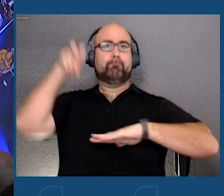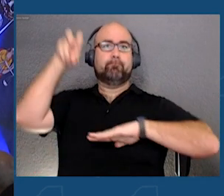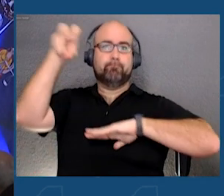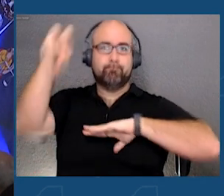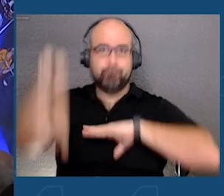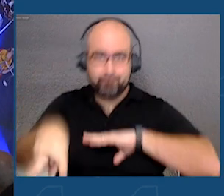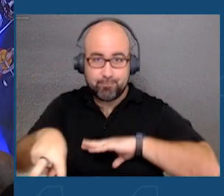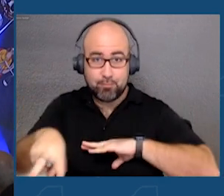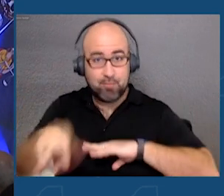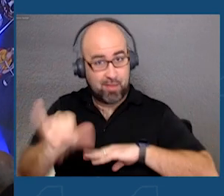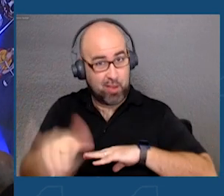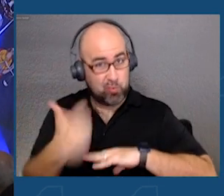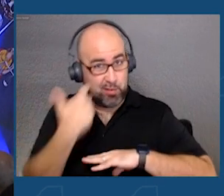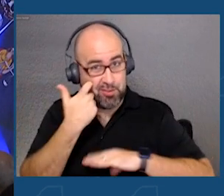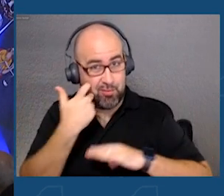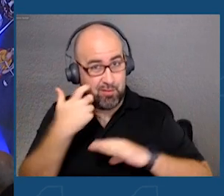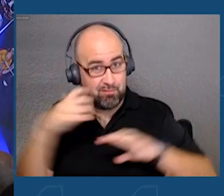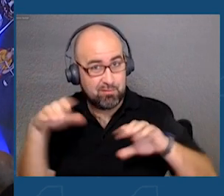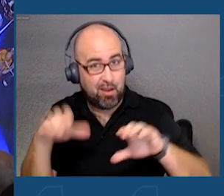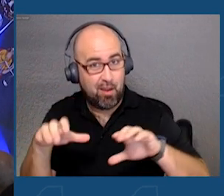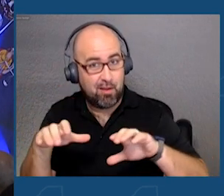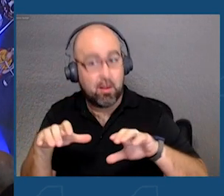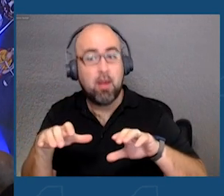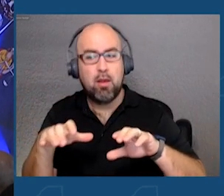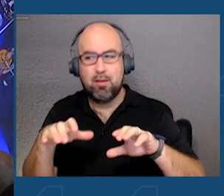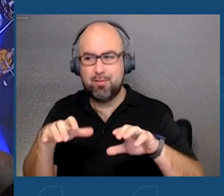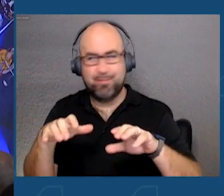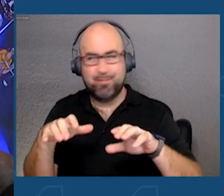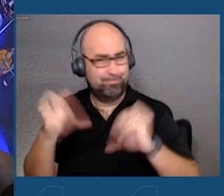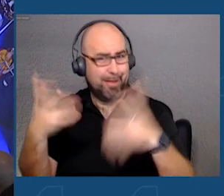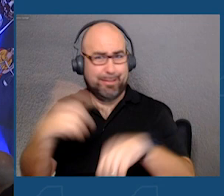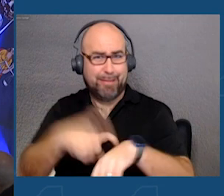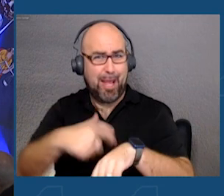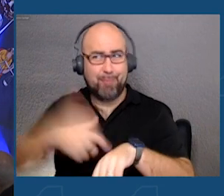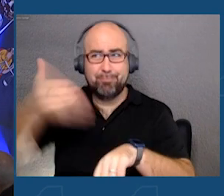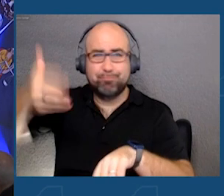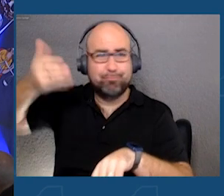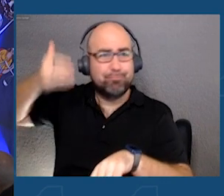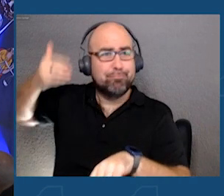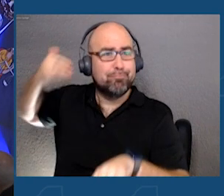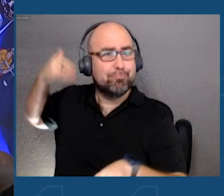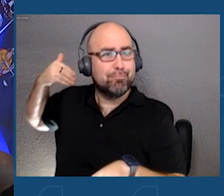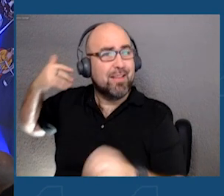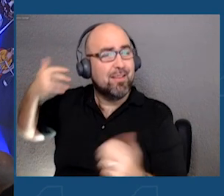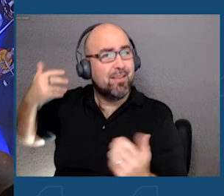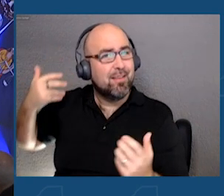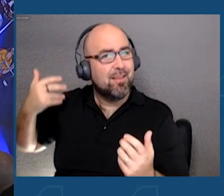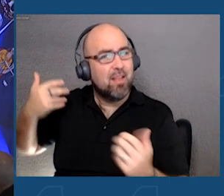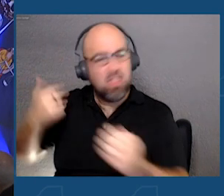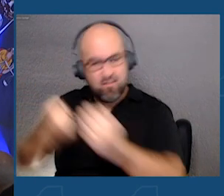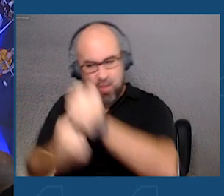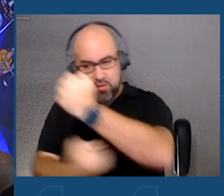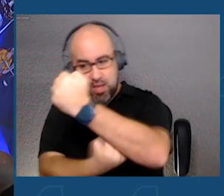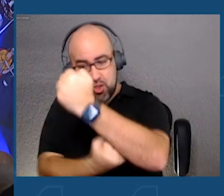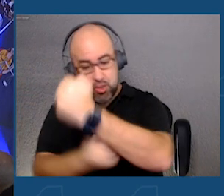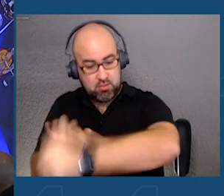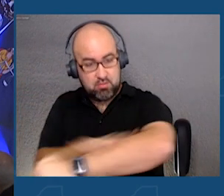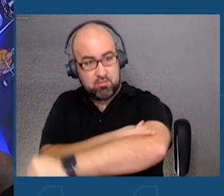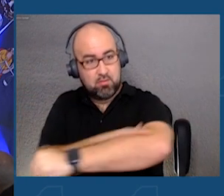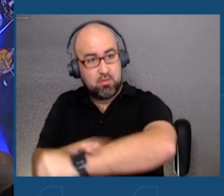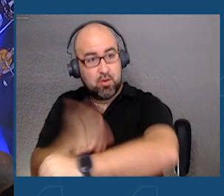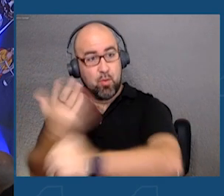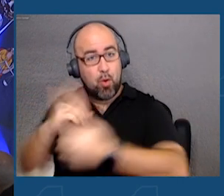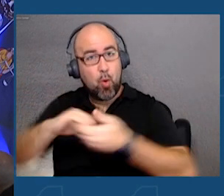so many times in the past, the foundation of cooperation is so